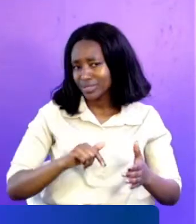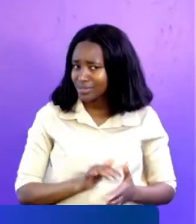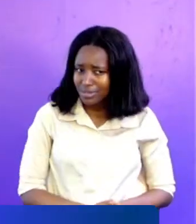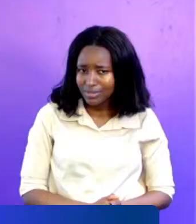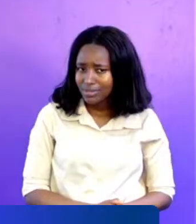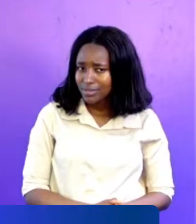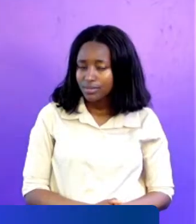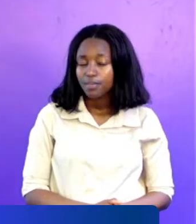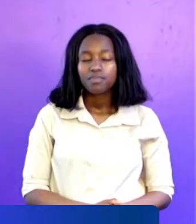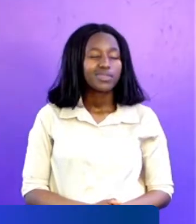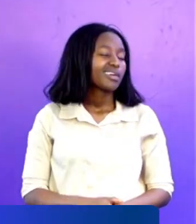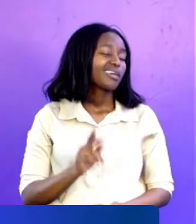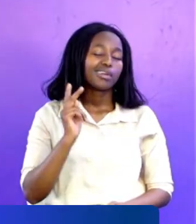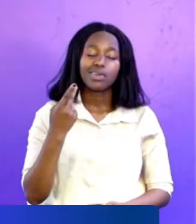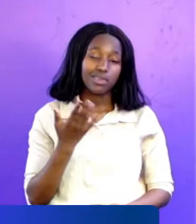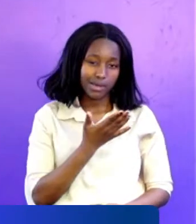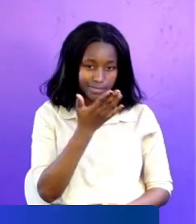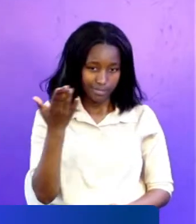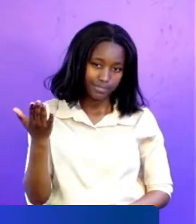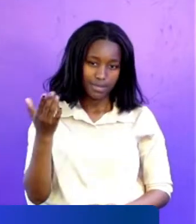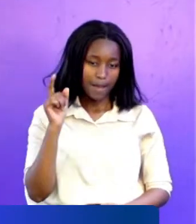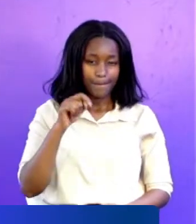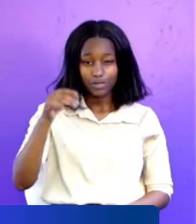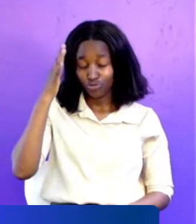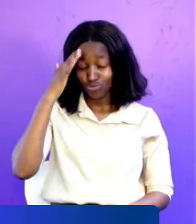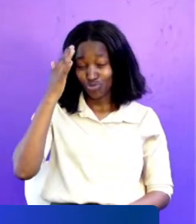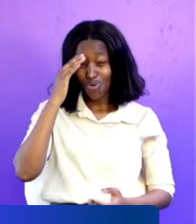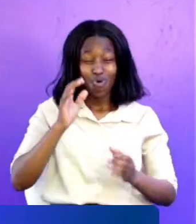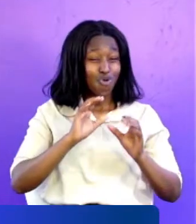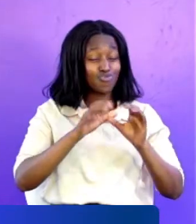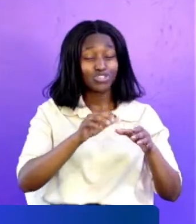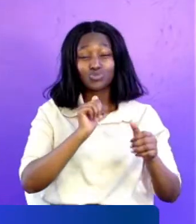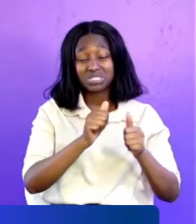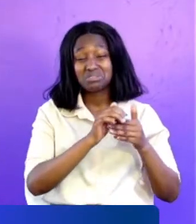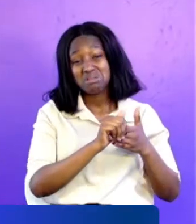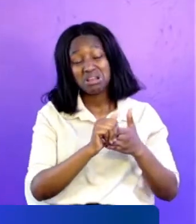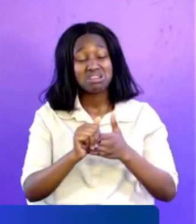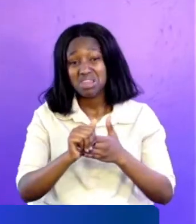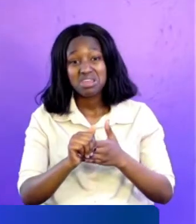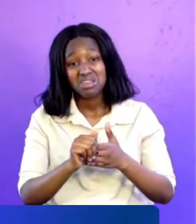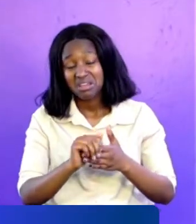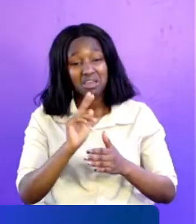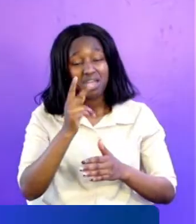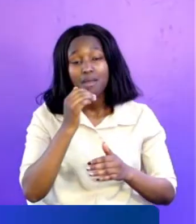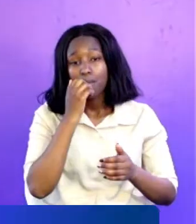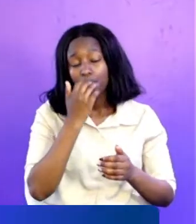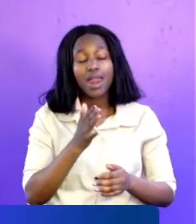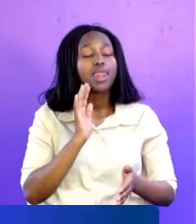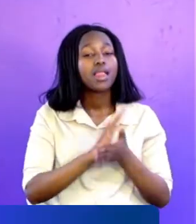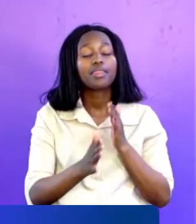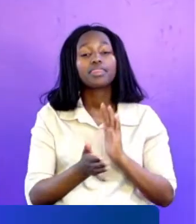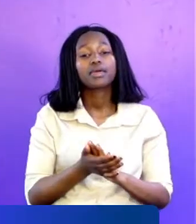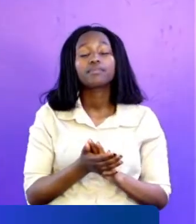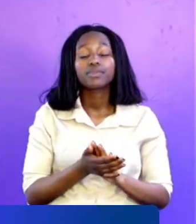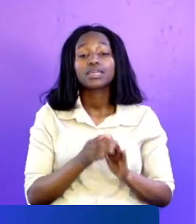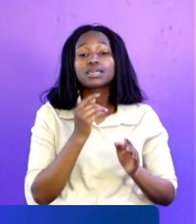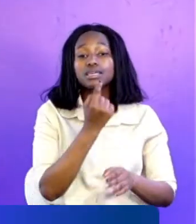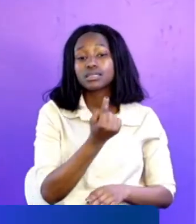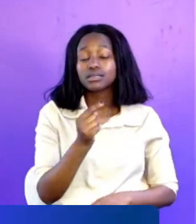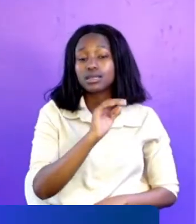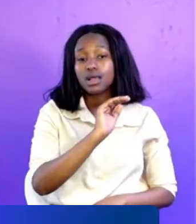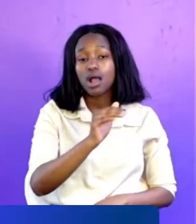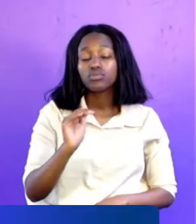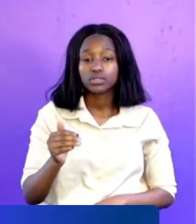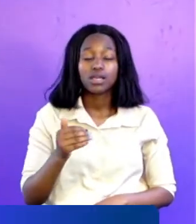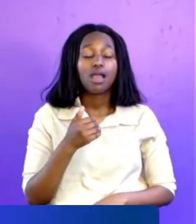Kenyans, there is no community that has ever led Kenya, not even your county. Countries are led